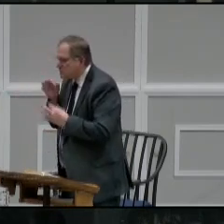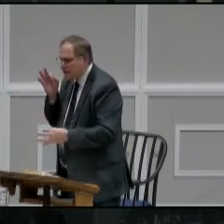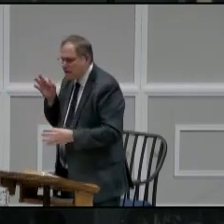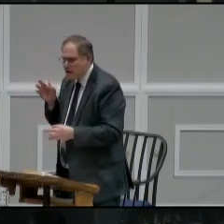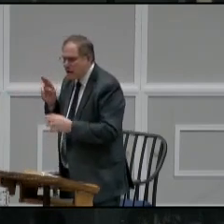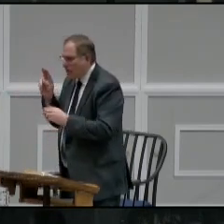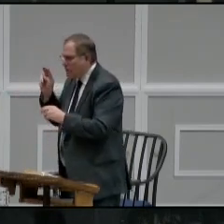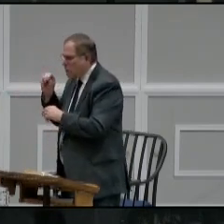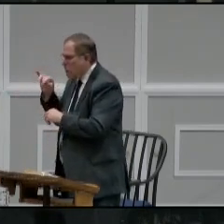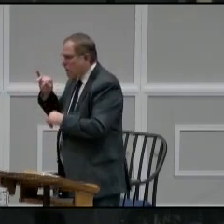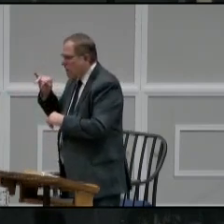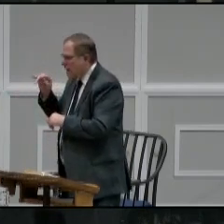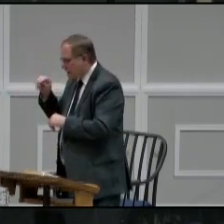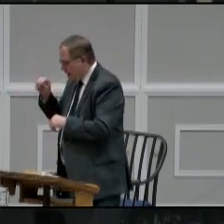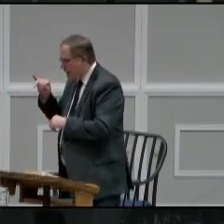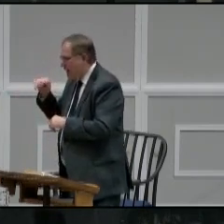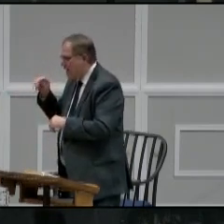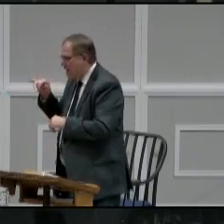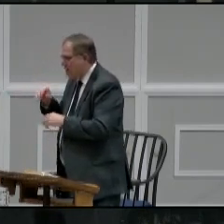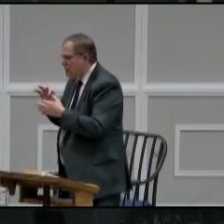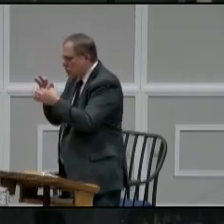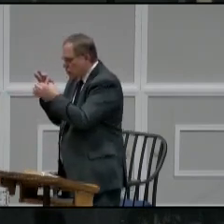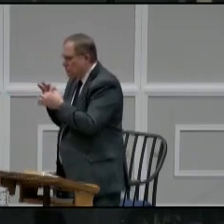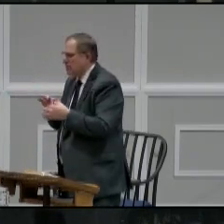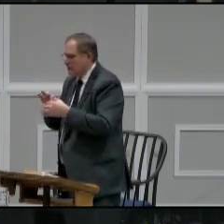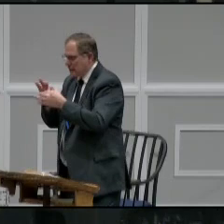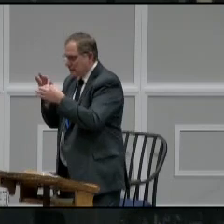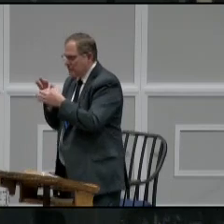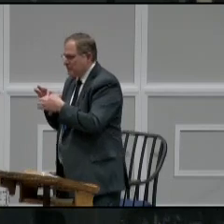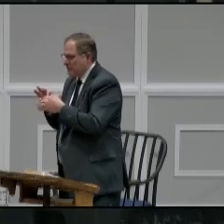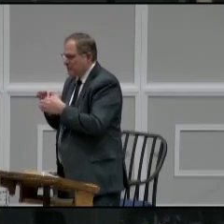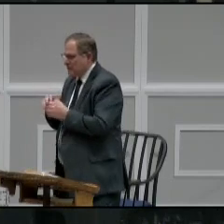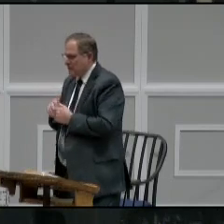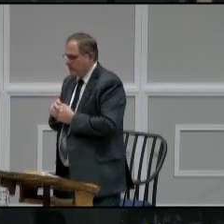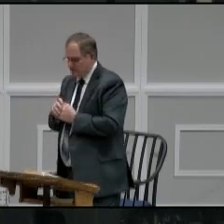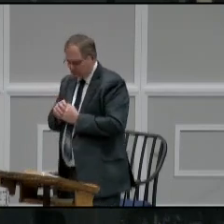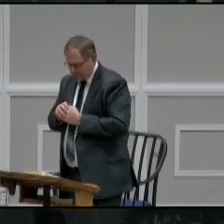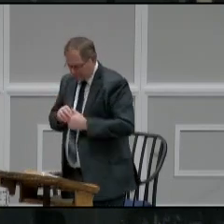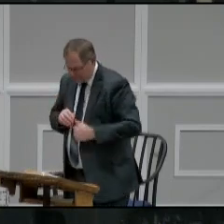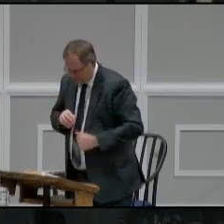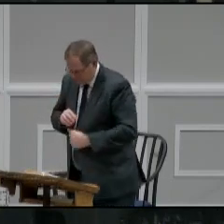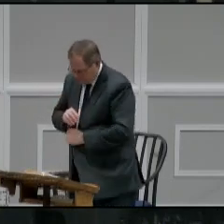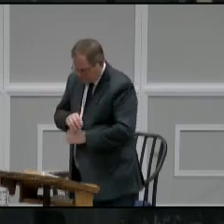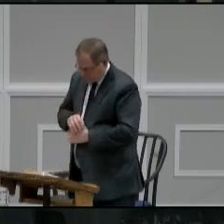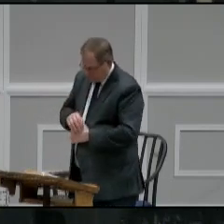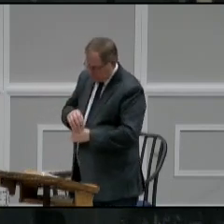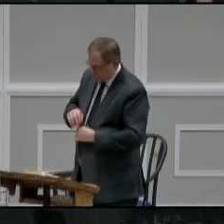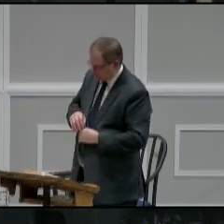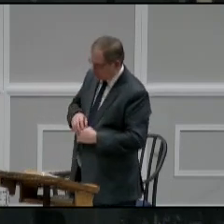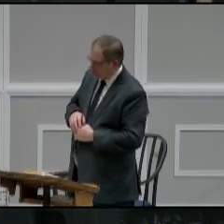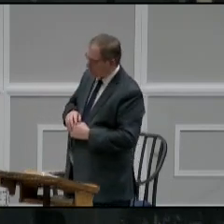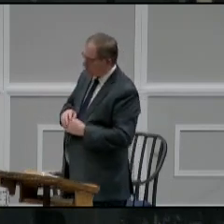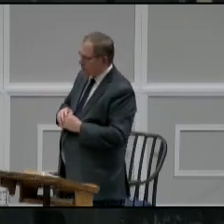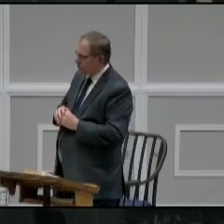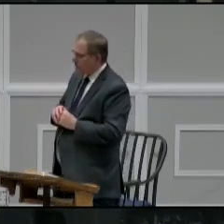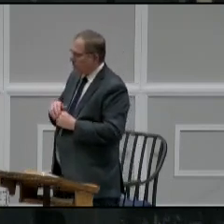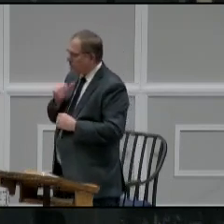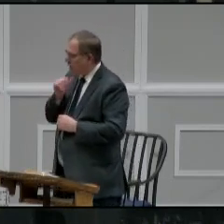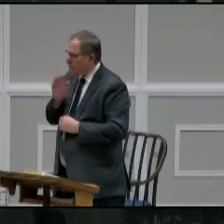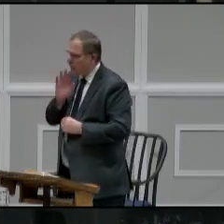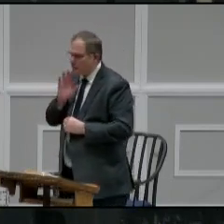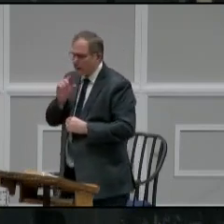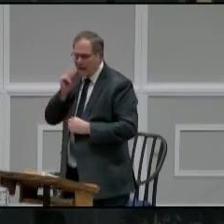what allows unity to be possible? Because we're not talking about uniformity, okay? Uniformity is everybody is the exact same cookie